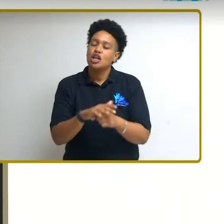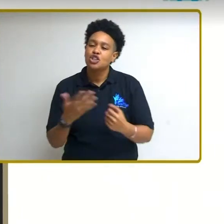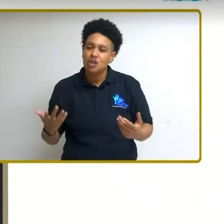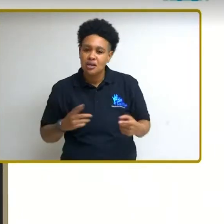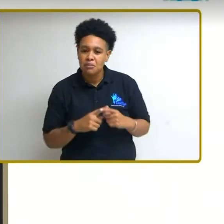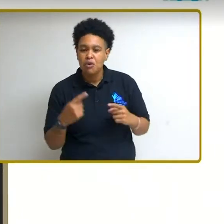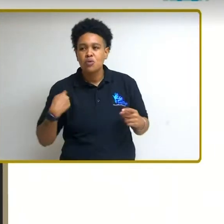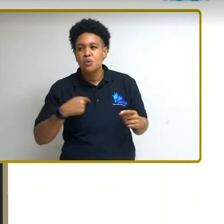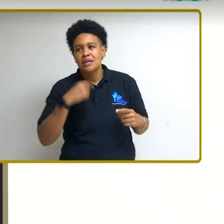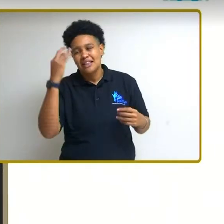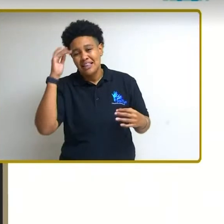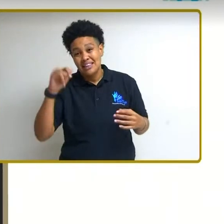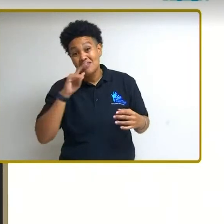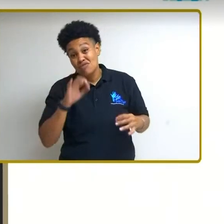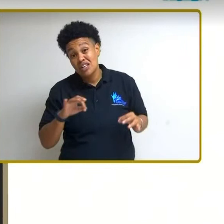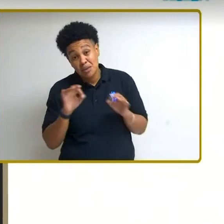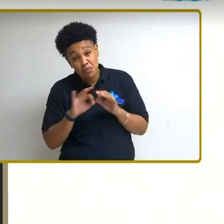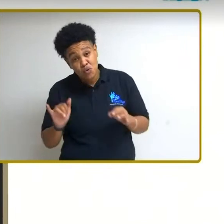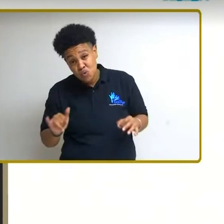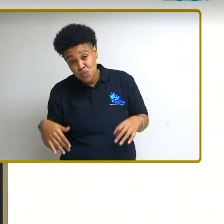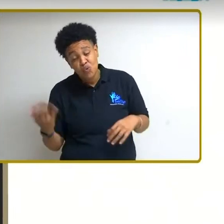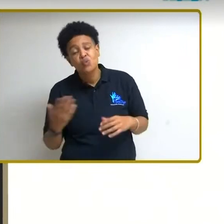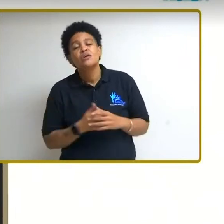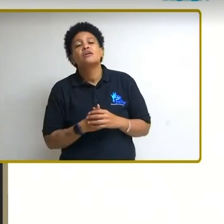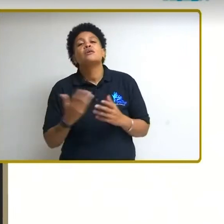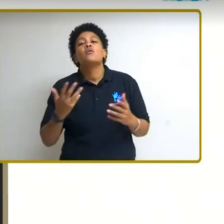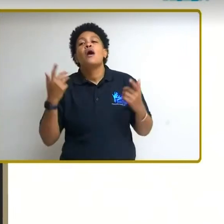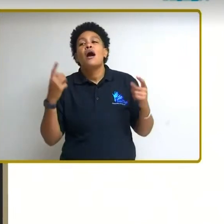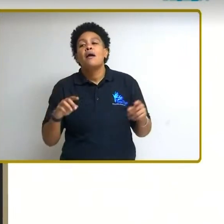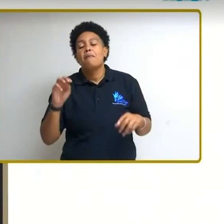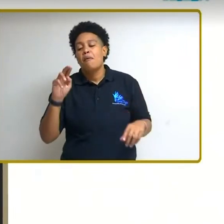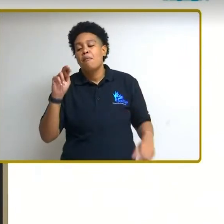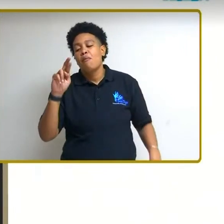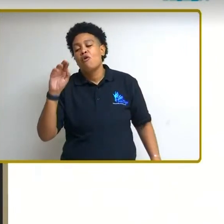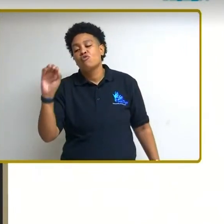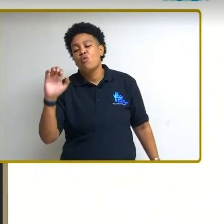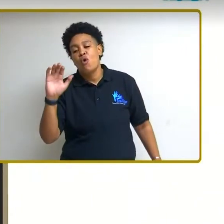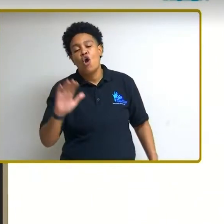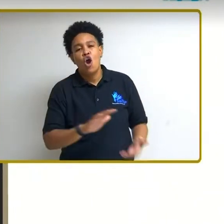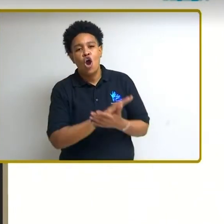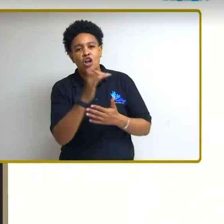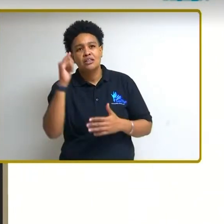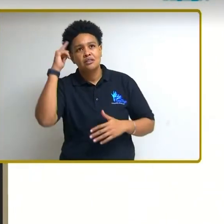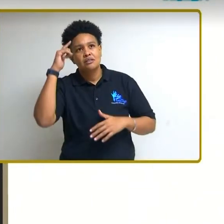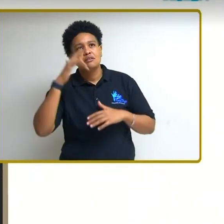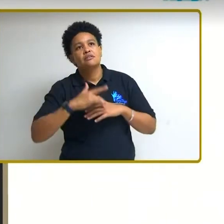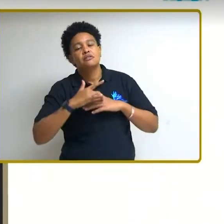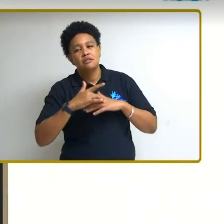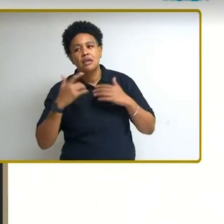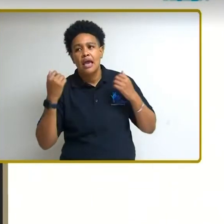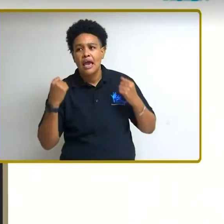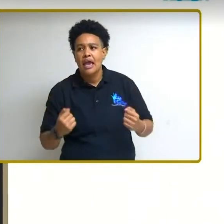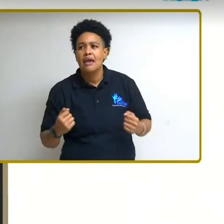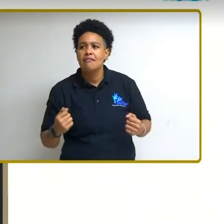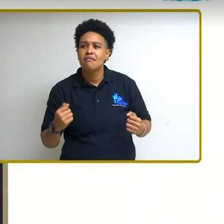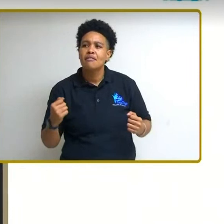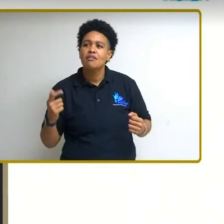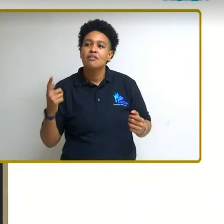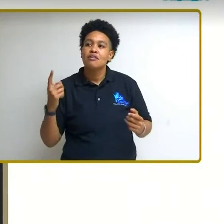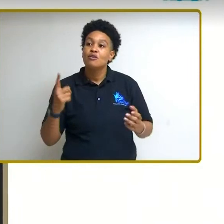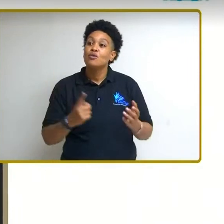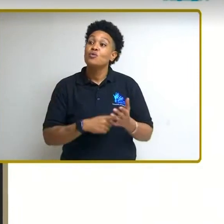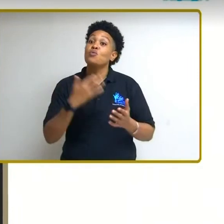But we think that is essential. What happened at Monroe College still weighs heavily on our minds. Random testing there